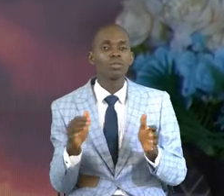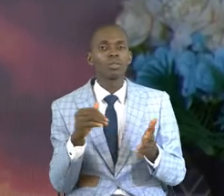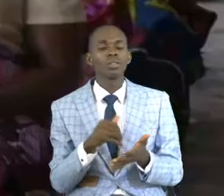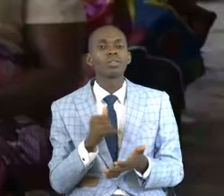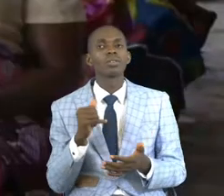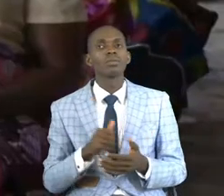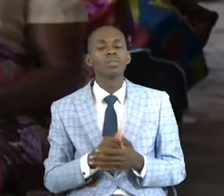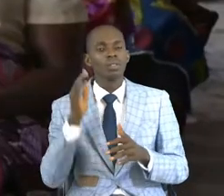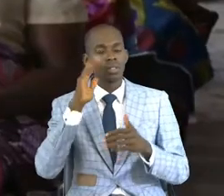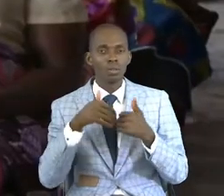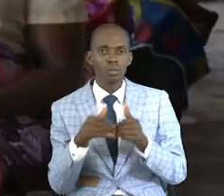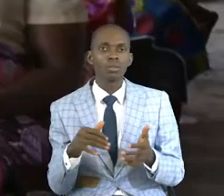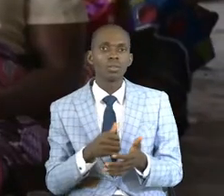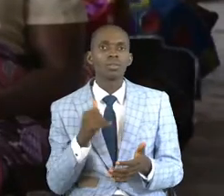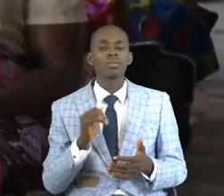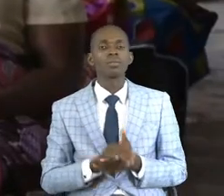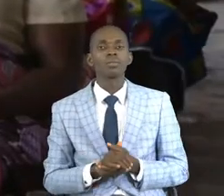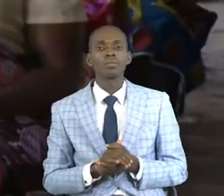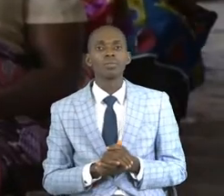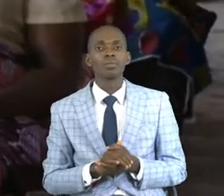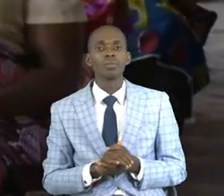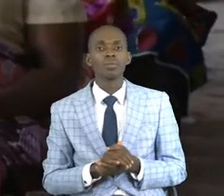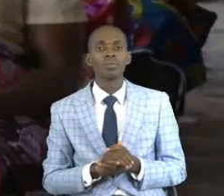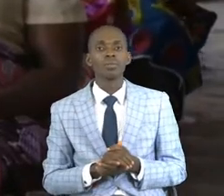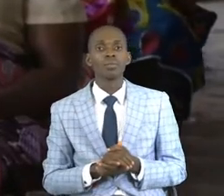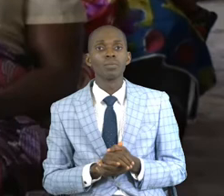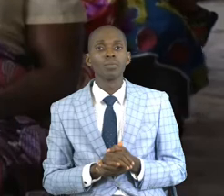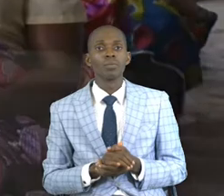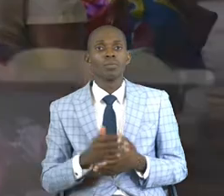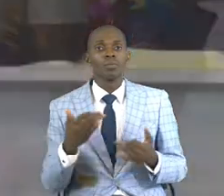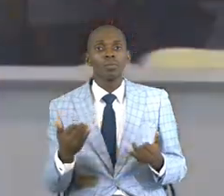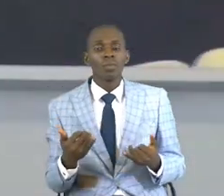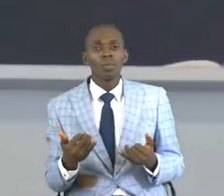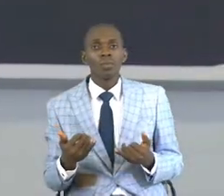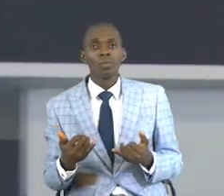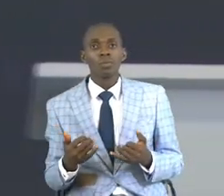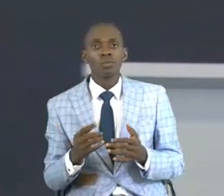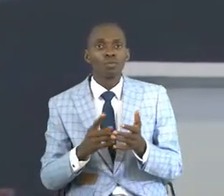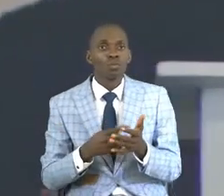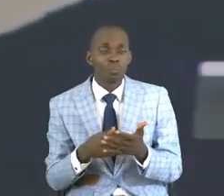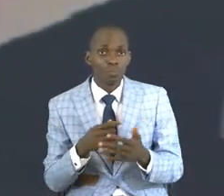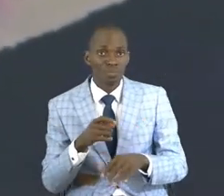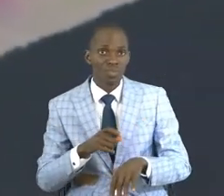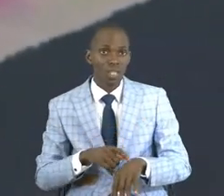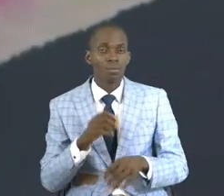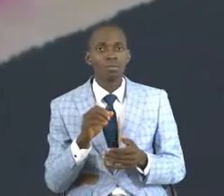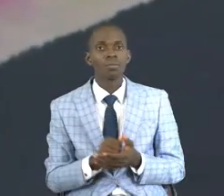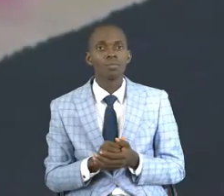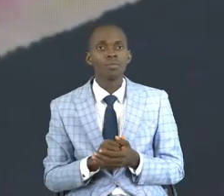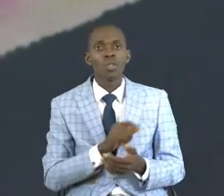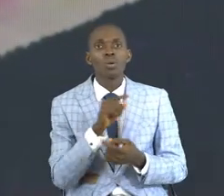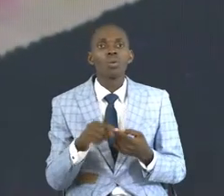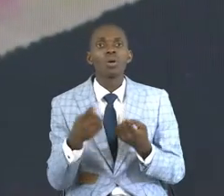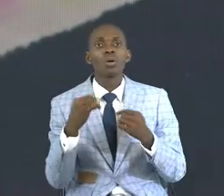me. You know, let me give an illustration of myself. Sometimes when coming